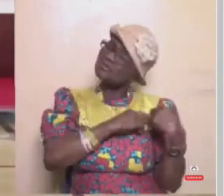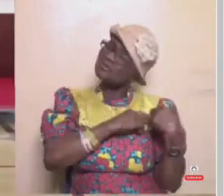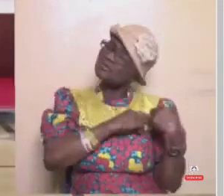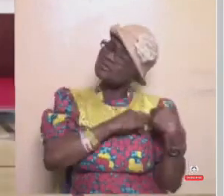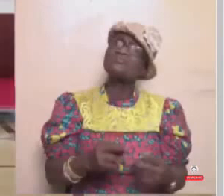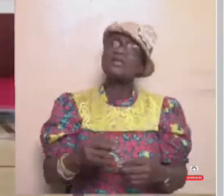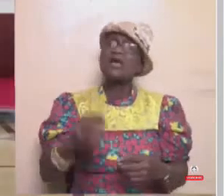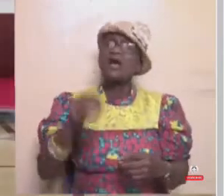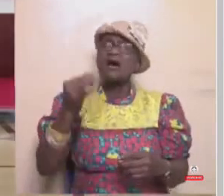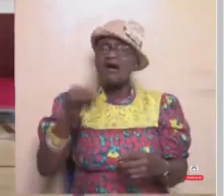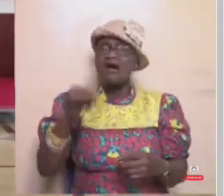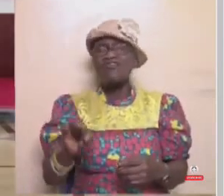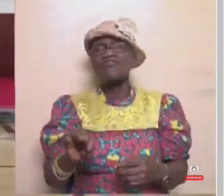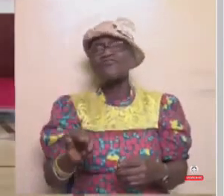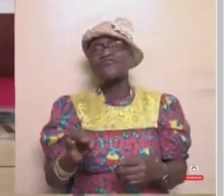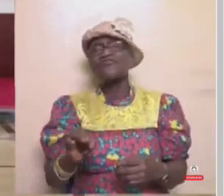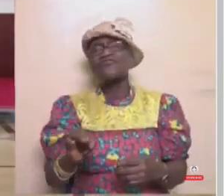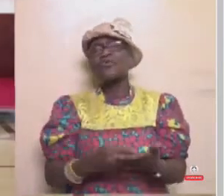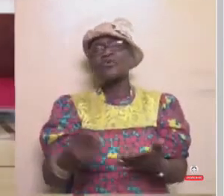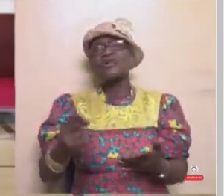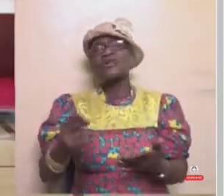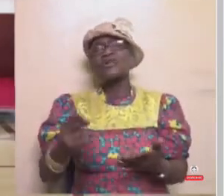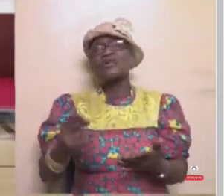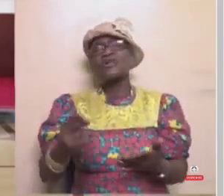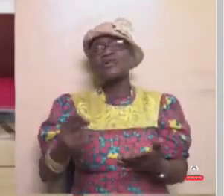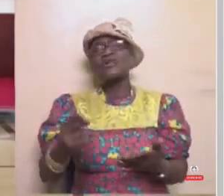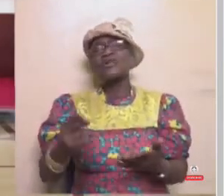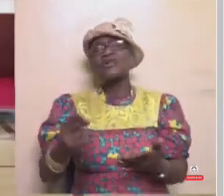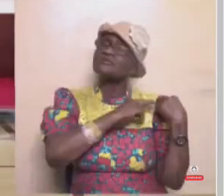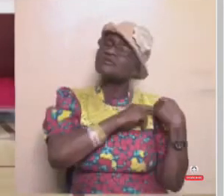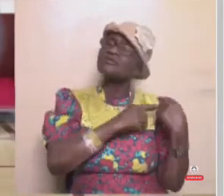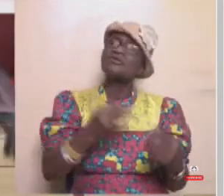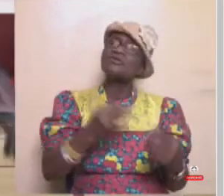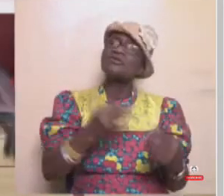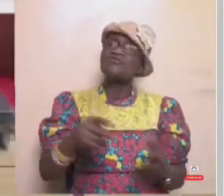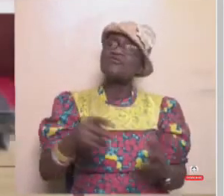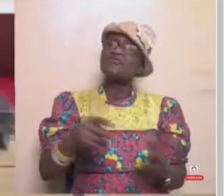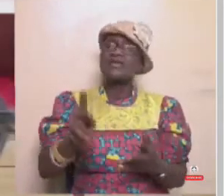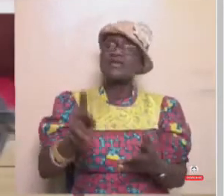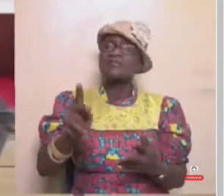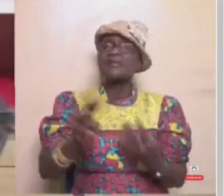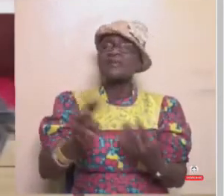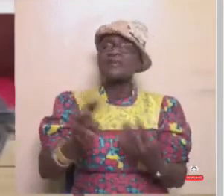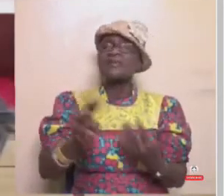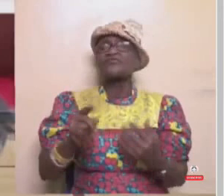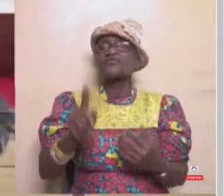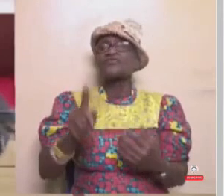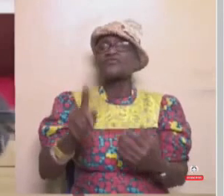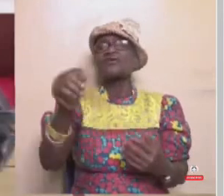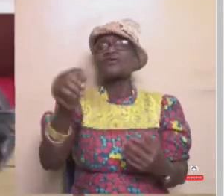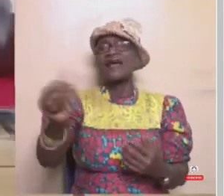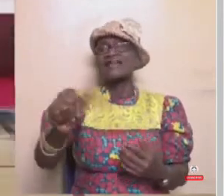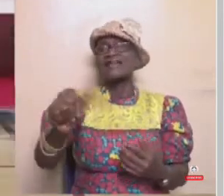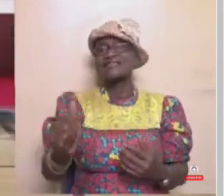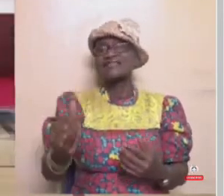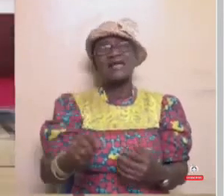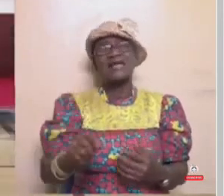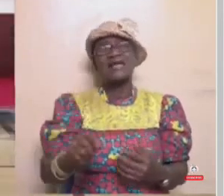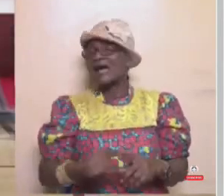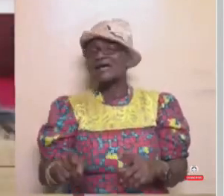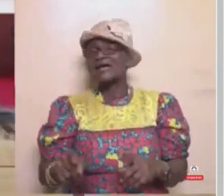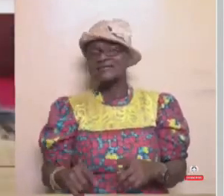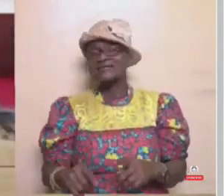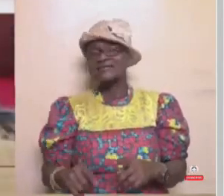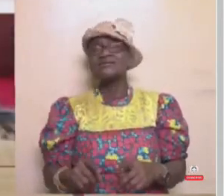the responsibility of holy living, the responsibility of payment of your tithe and offering cannot be left for God. You must do